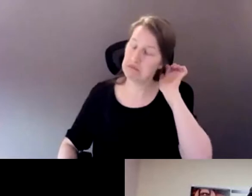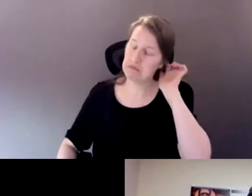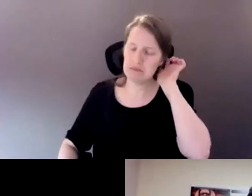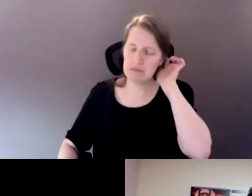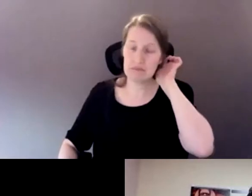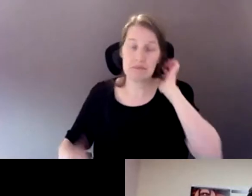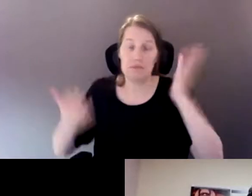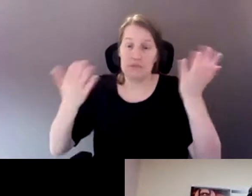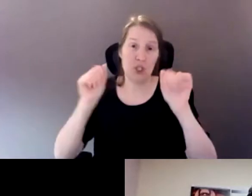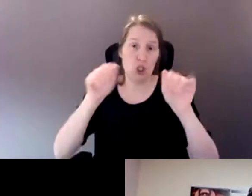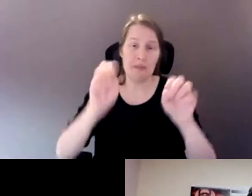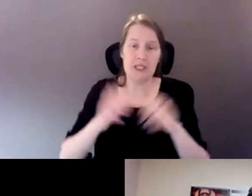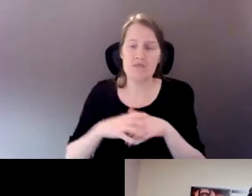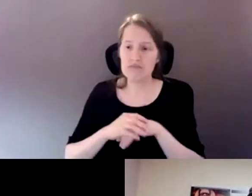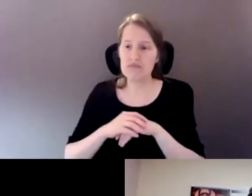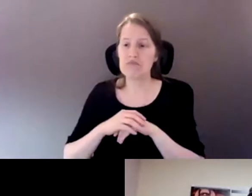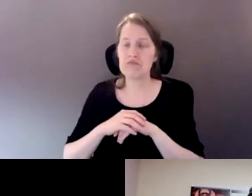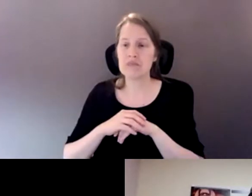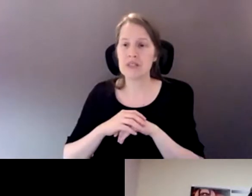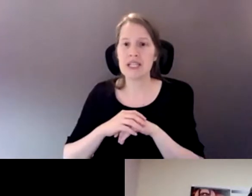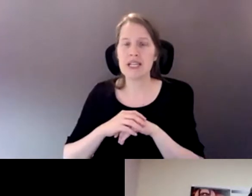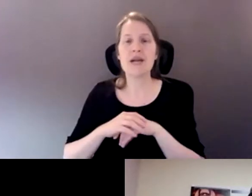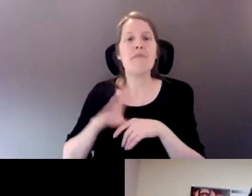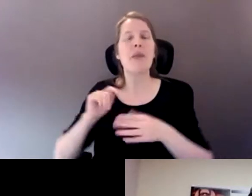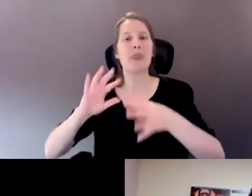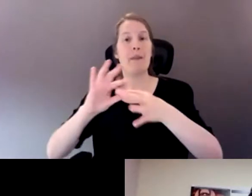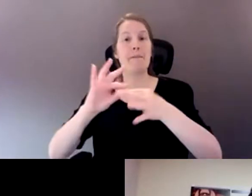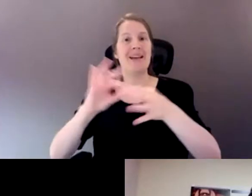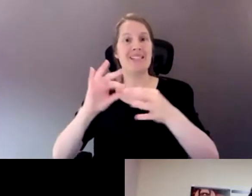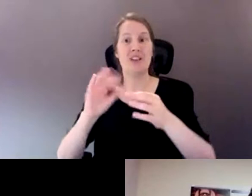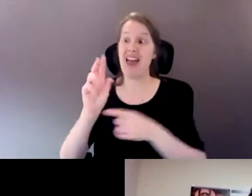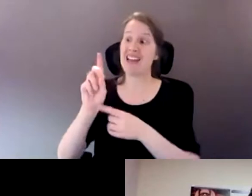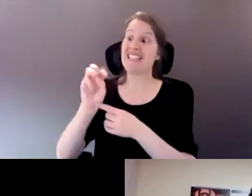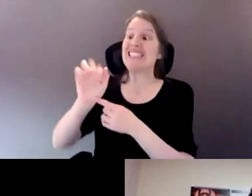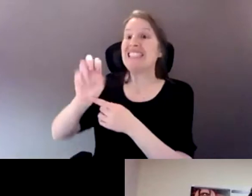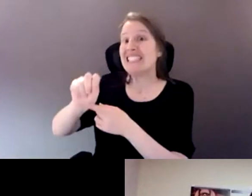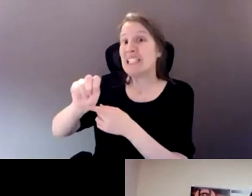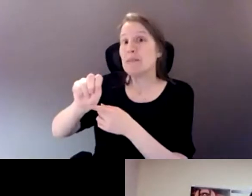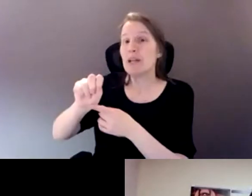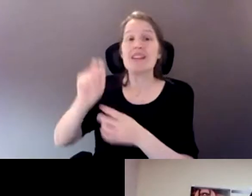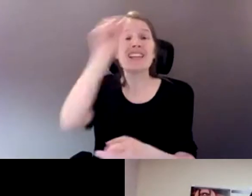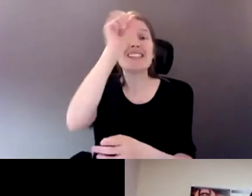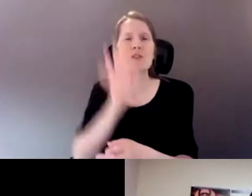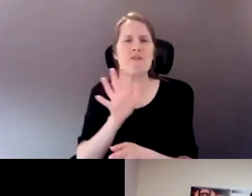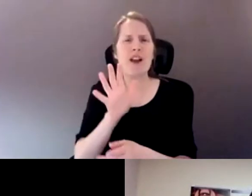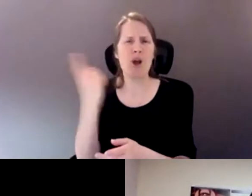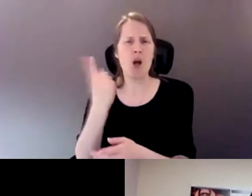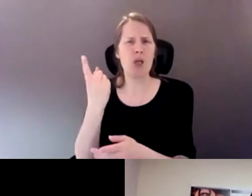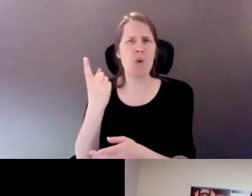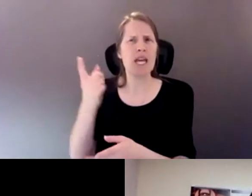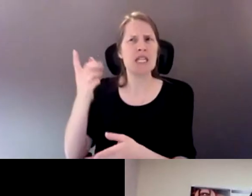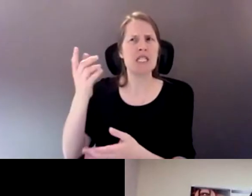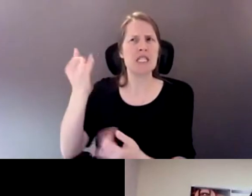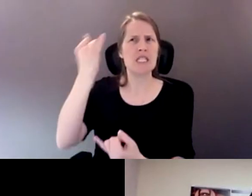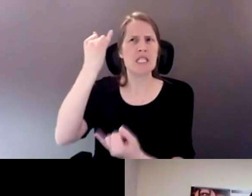that even the messages we hear from demons or the messages schizophrenics hear are always very